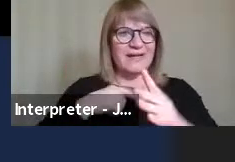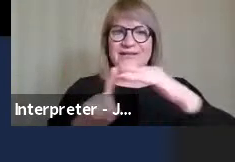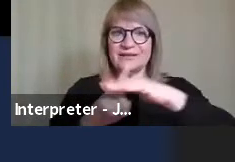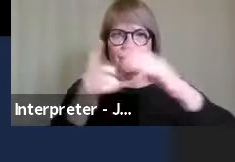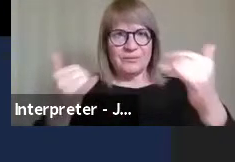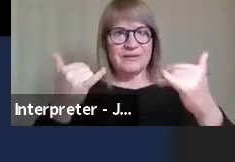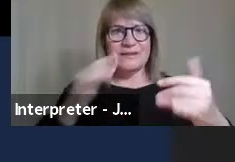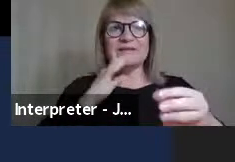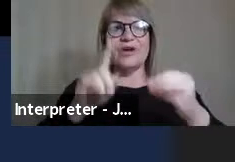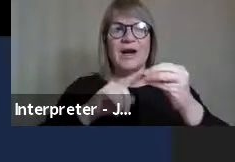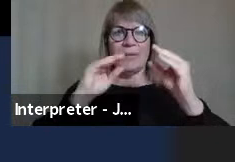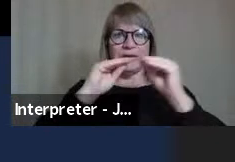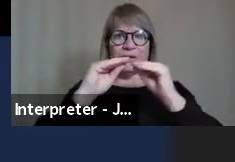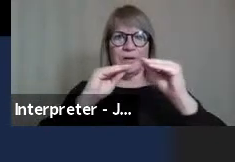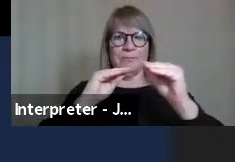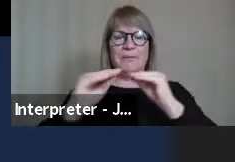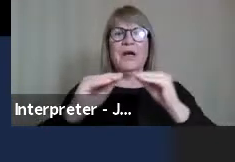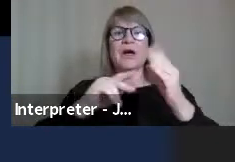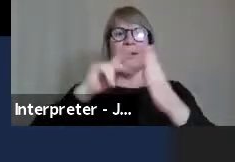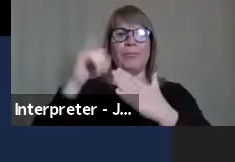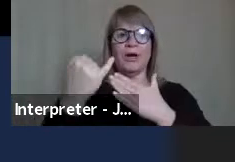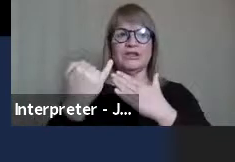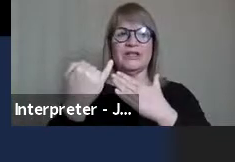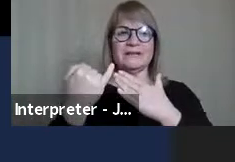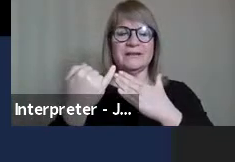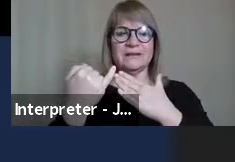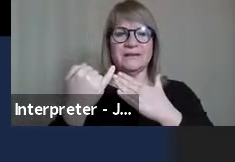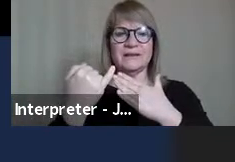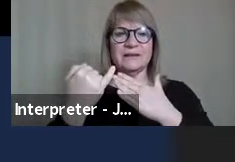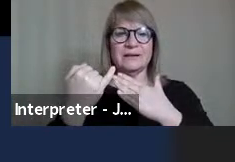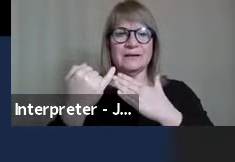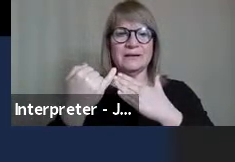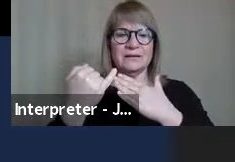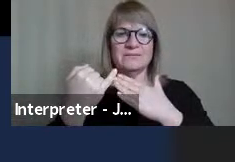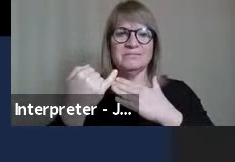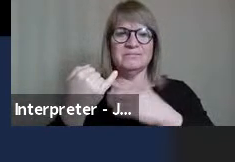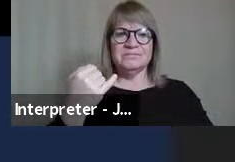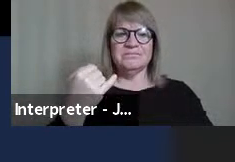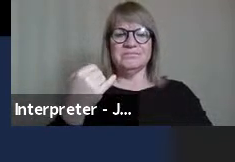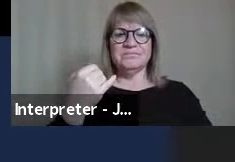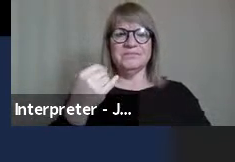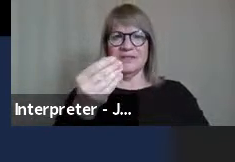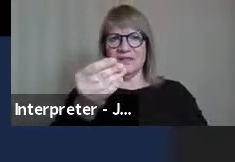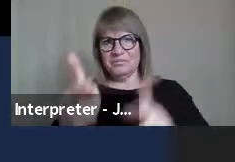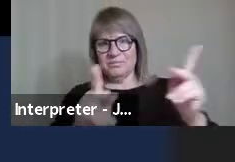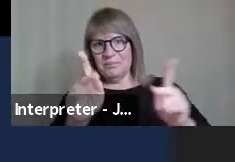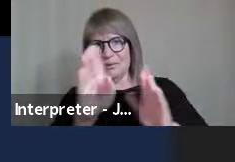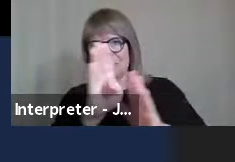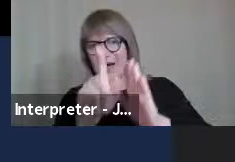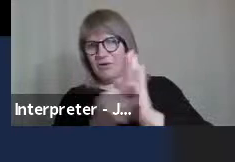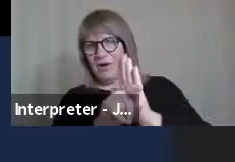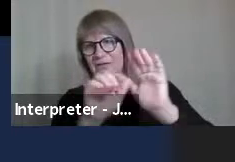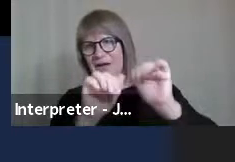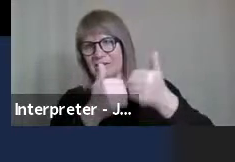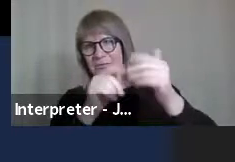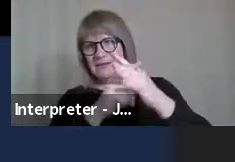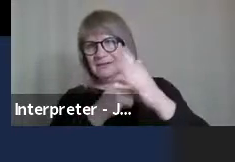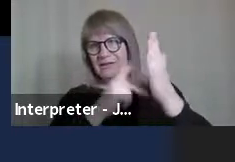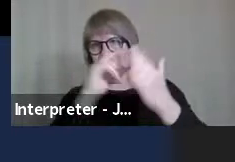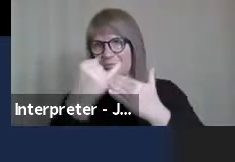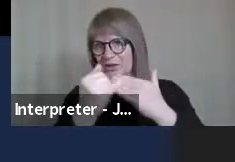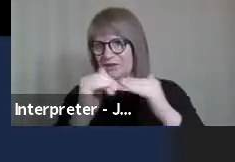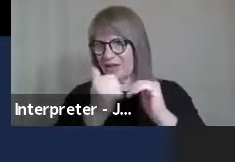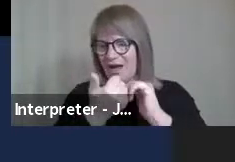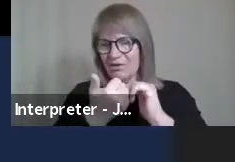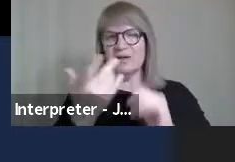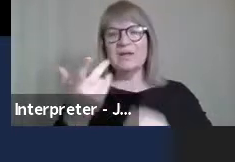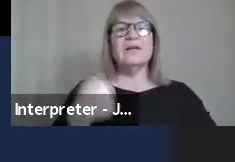repair project and um just to give uh folks a little bit of a background of how we ended up here is that we actually